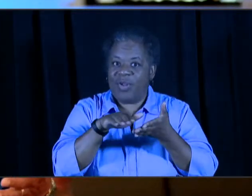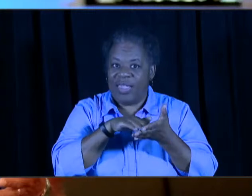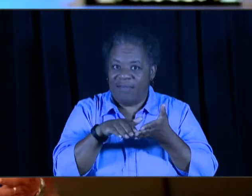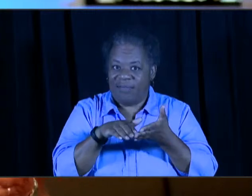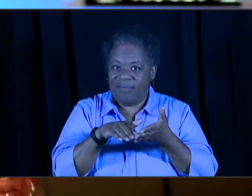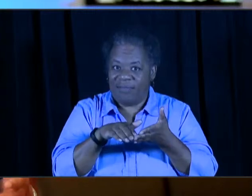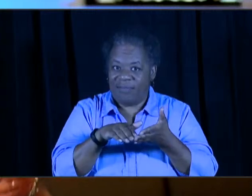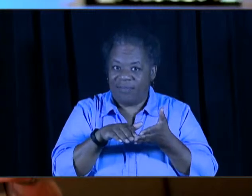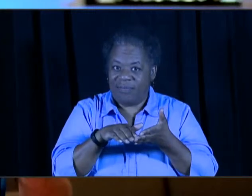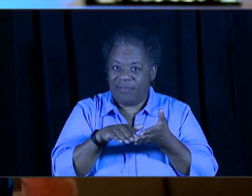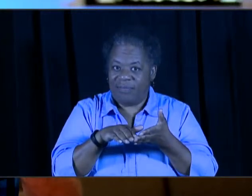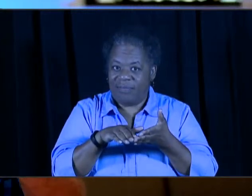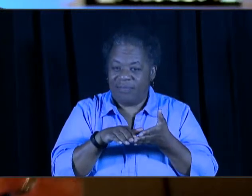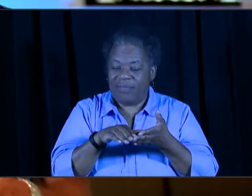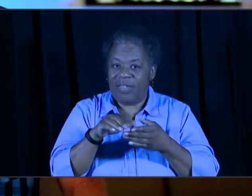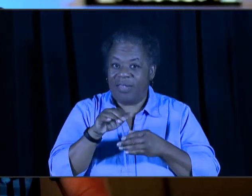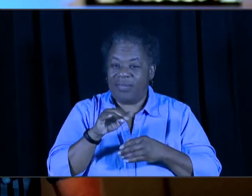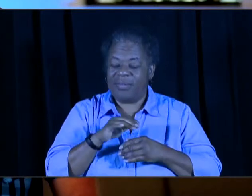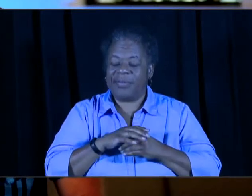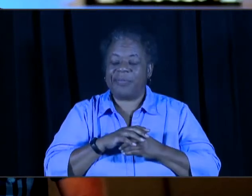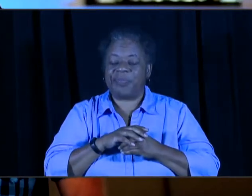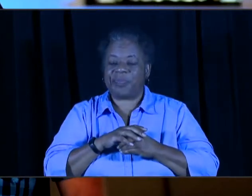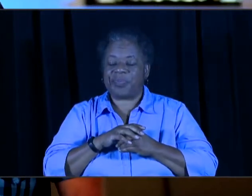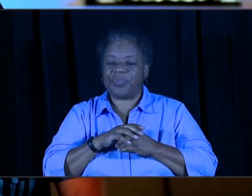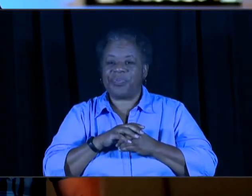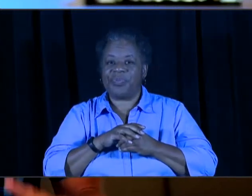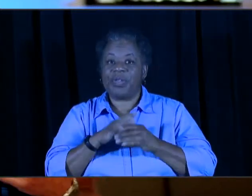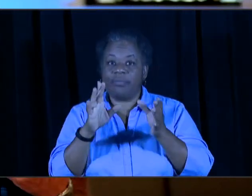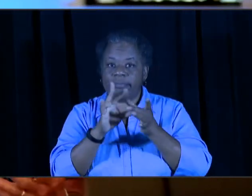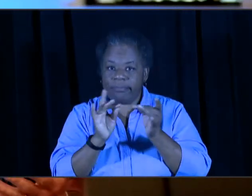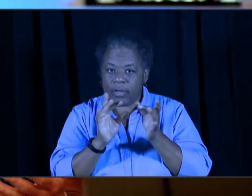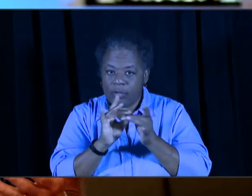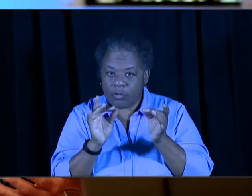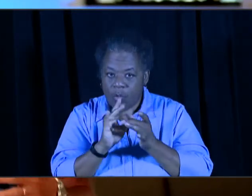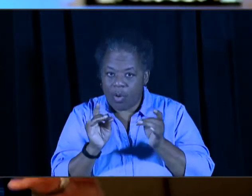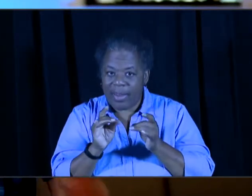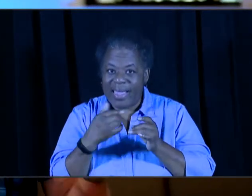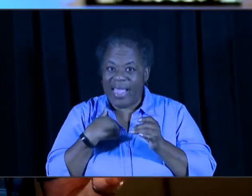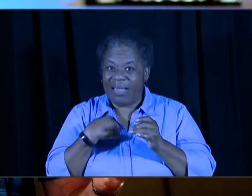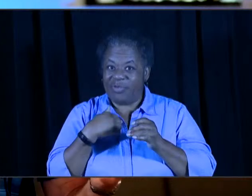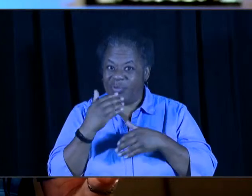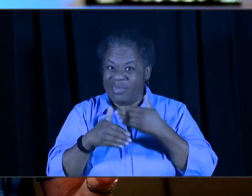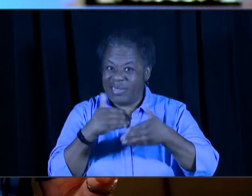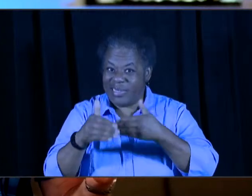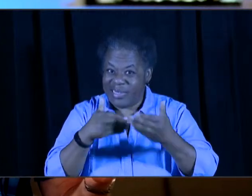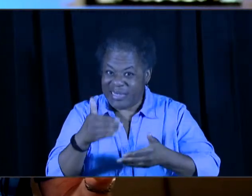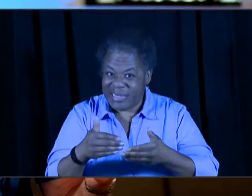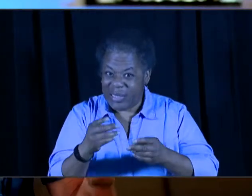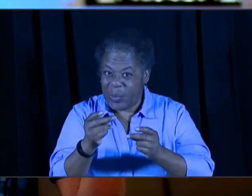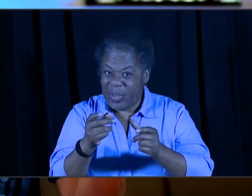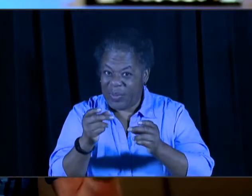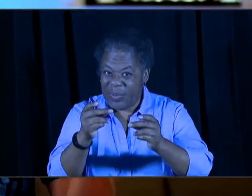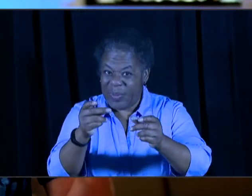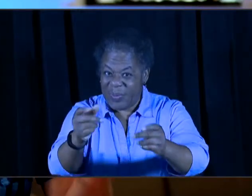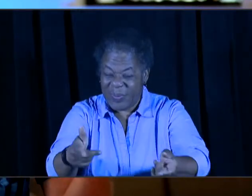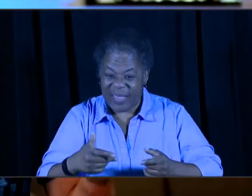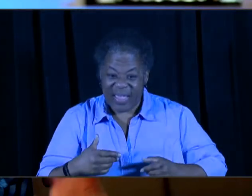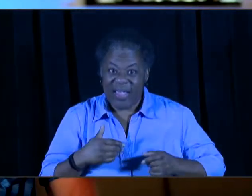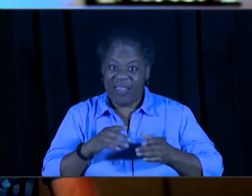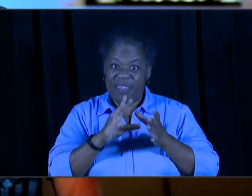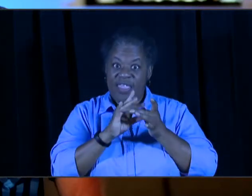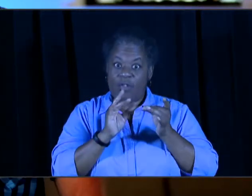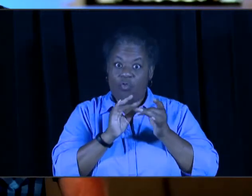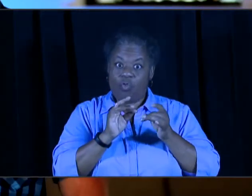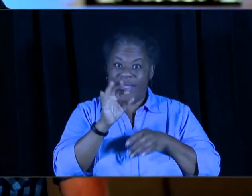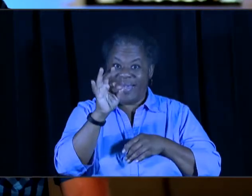go after here. So we're going to jump right into the story. We're going to have to move a little bit quickly because this portion of the story actually covers 9